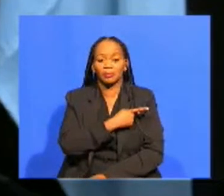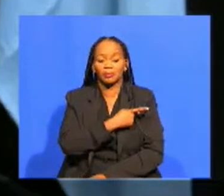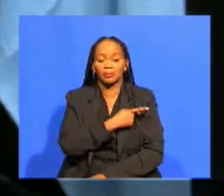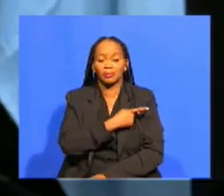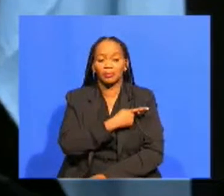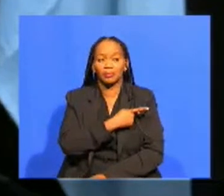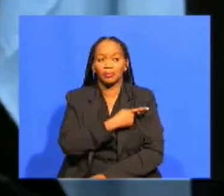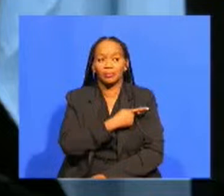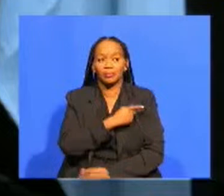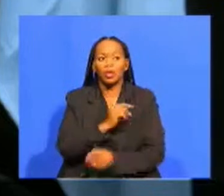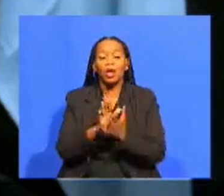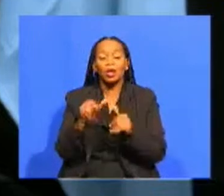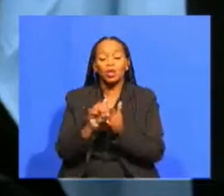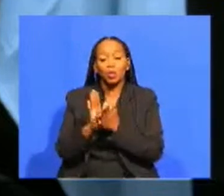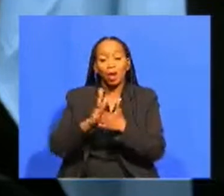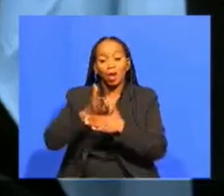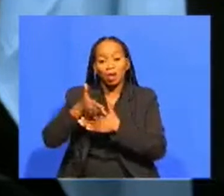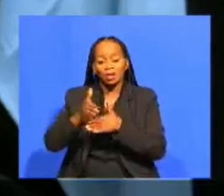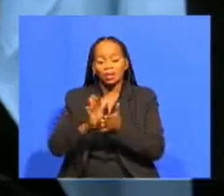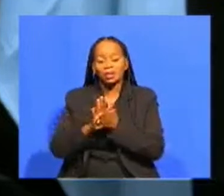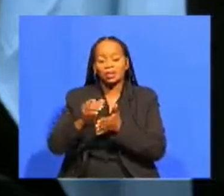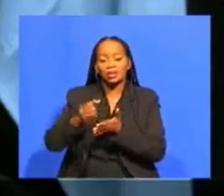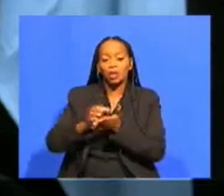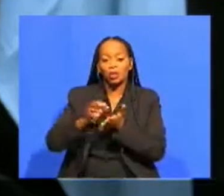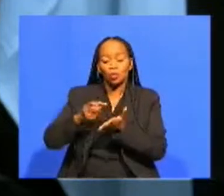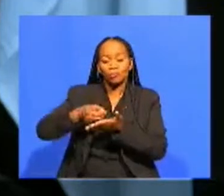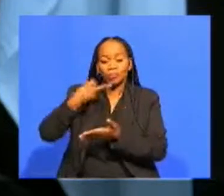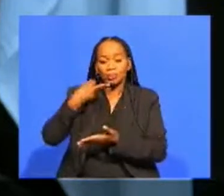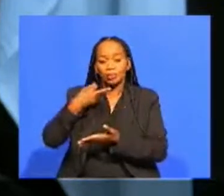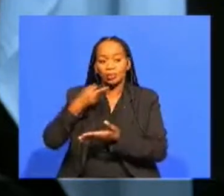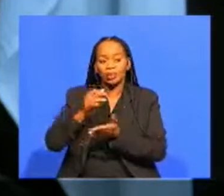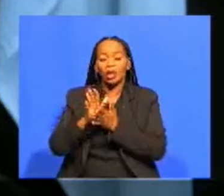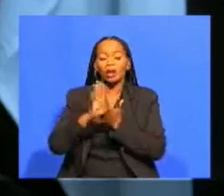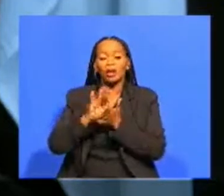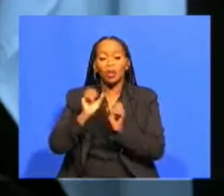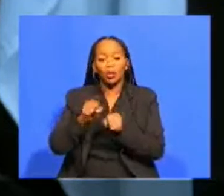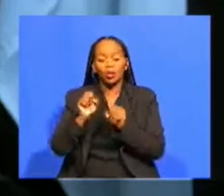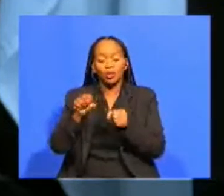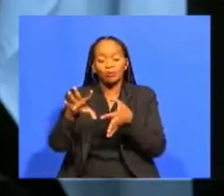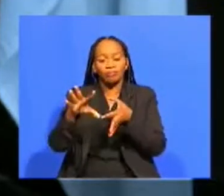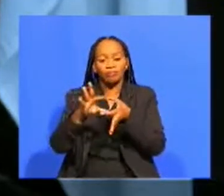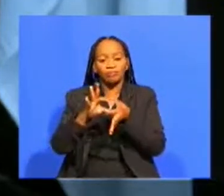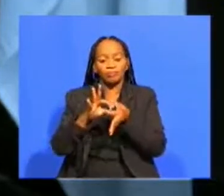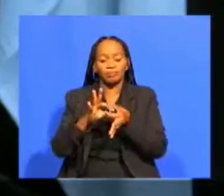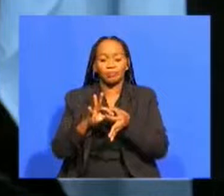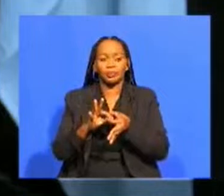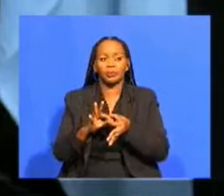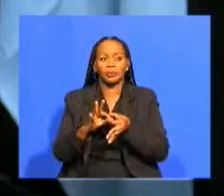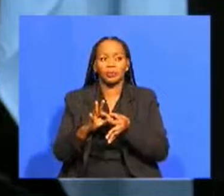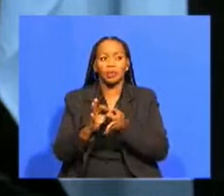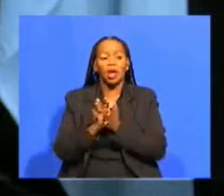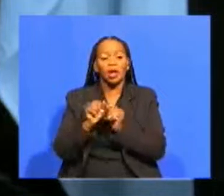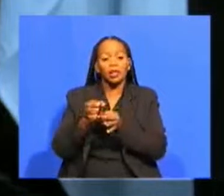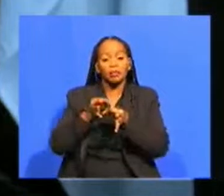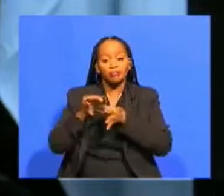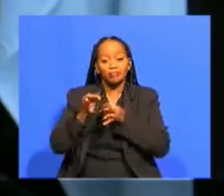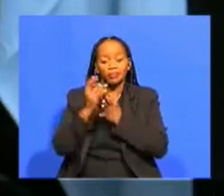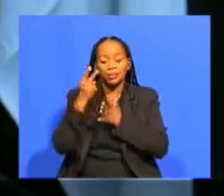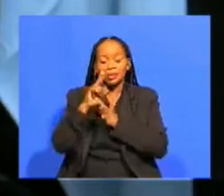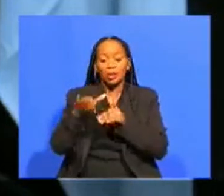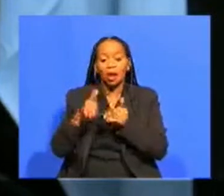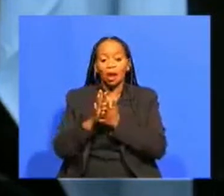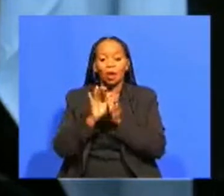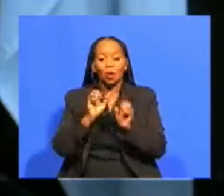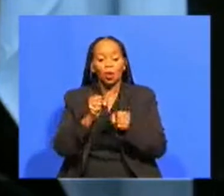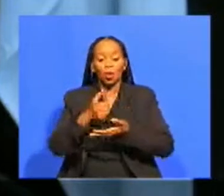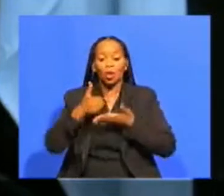So access to those drugs, I think we could collaborate on and see how we could help